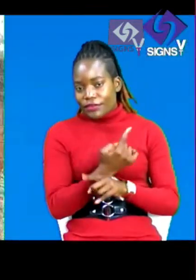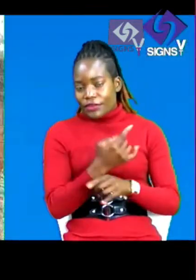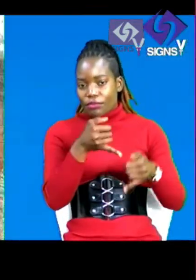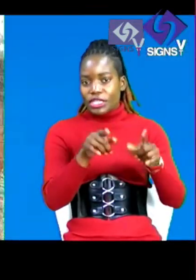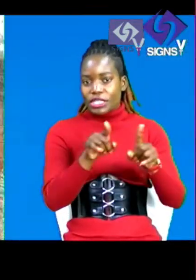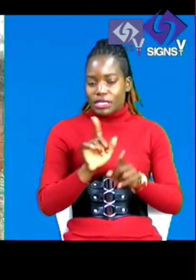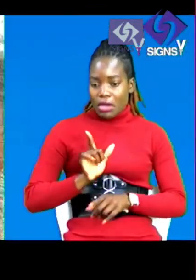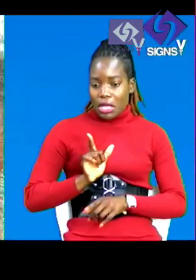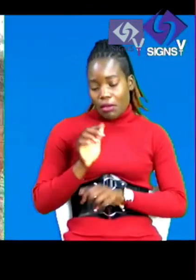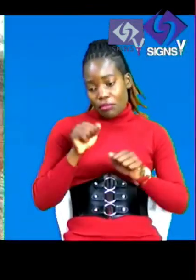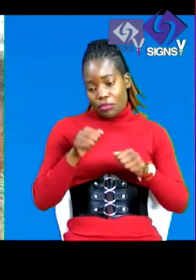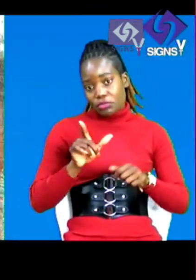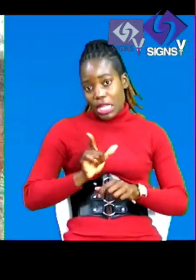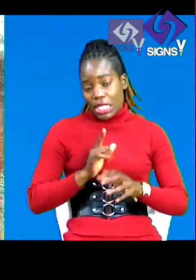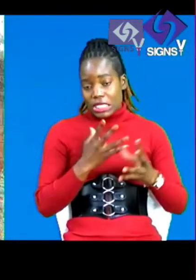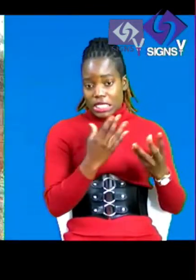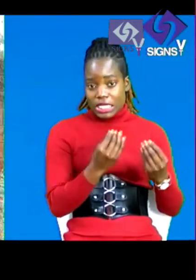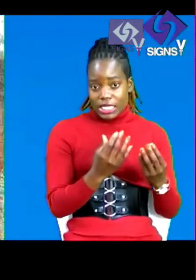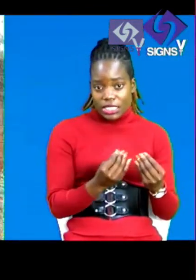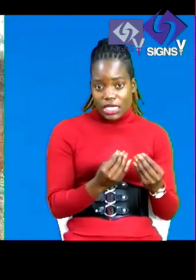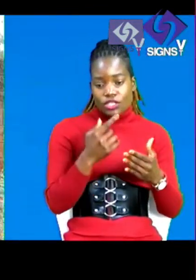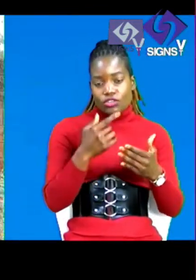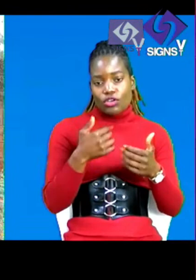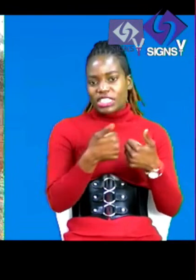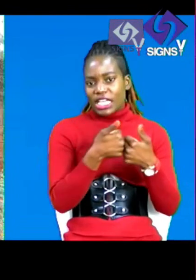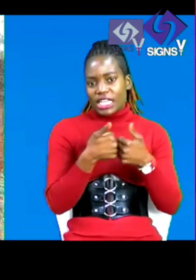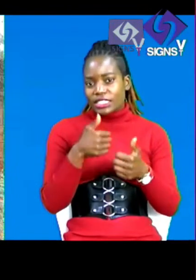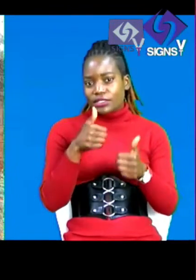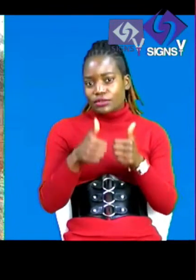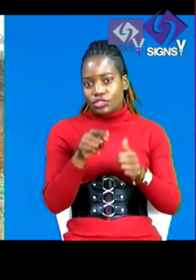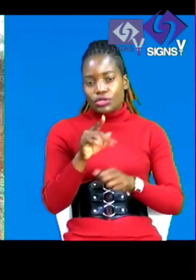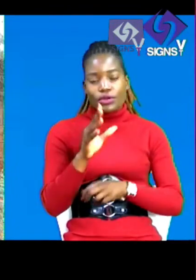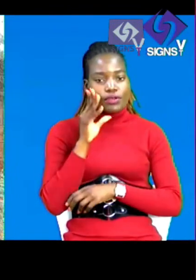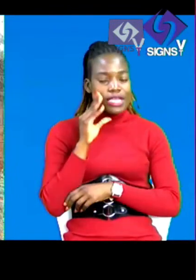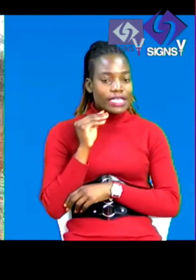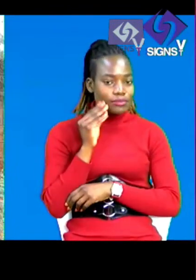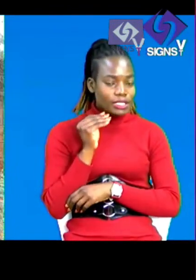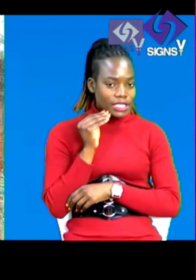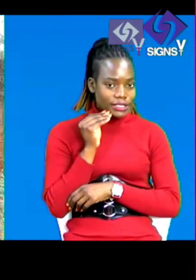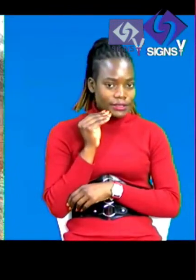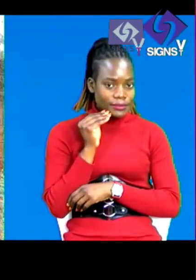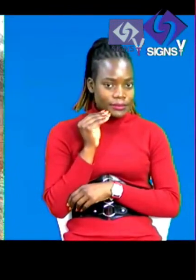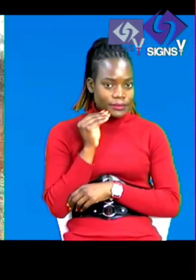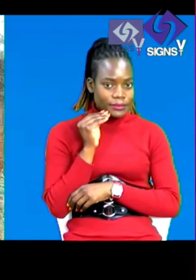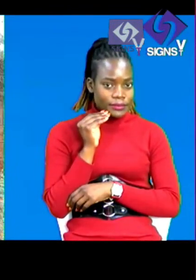to modeling as a man. So what are the challenges that you go through as a